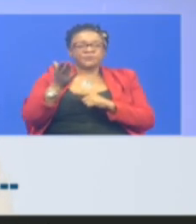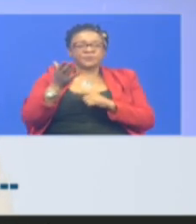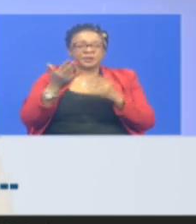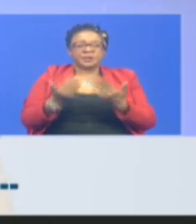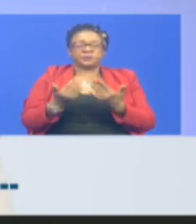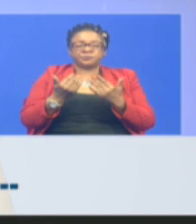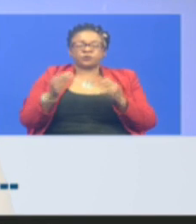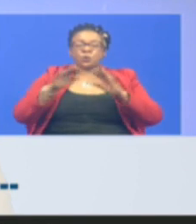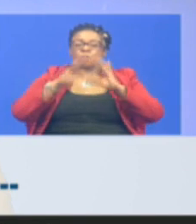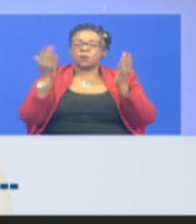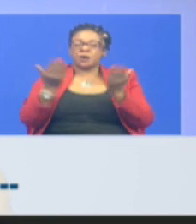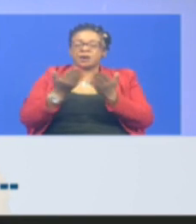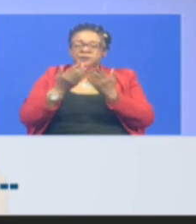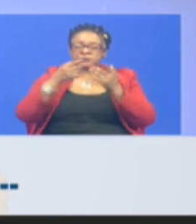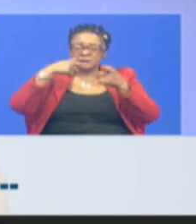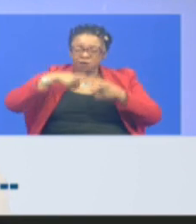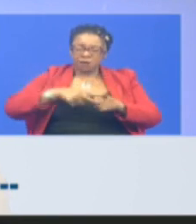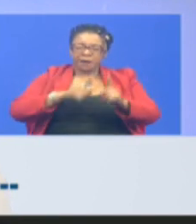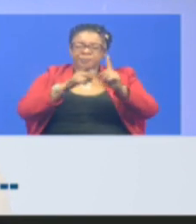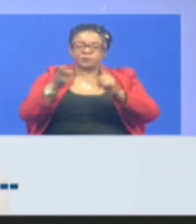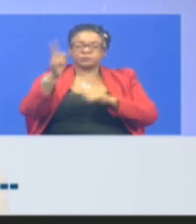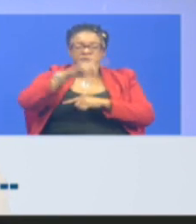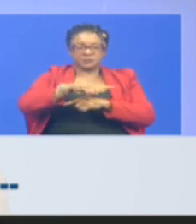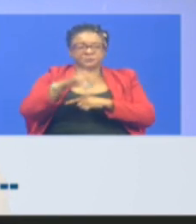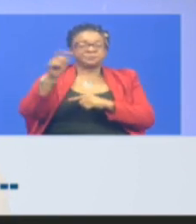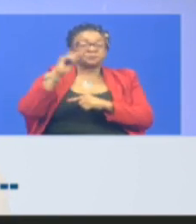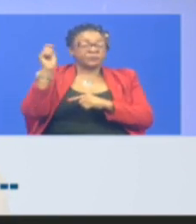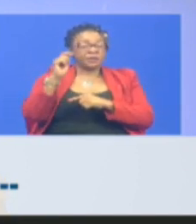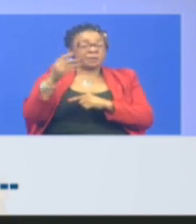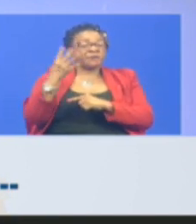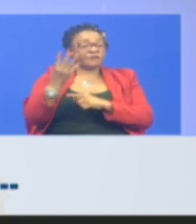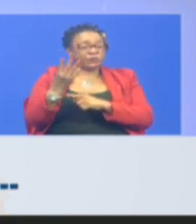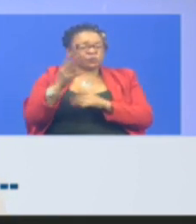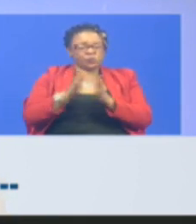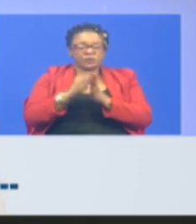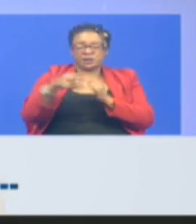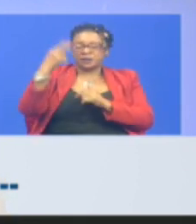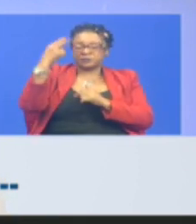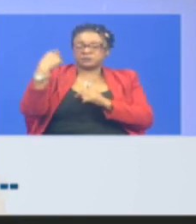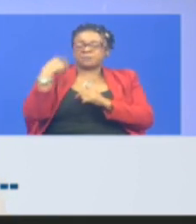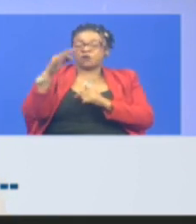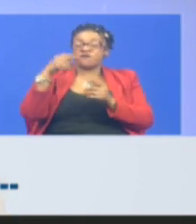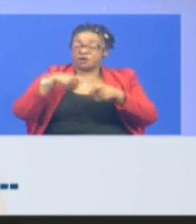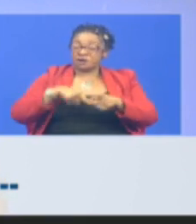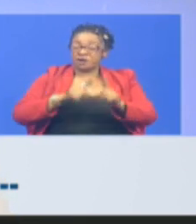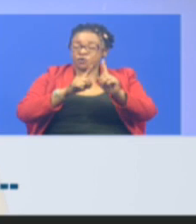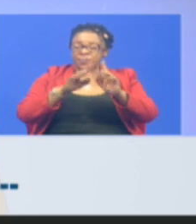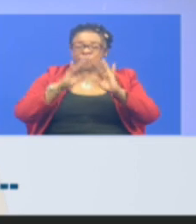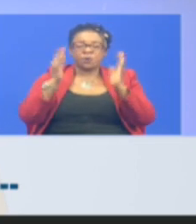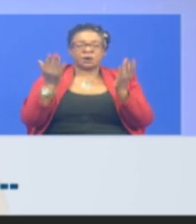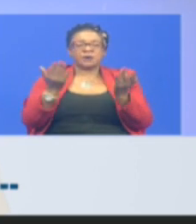Day. Kenya ranks 4th in the list of countries with the highest number of rhinos in the world, with